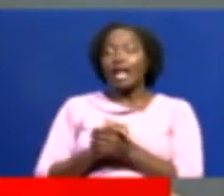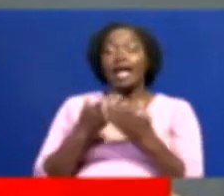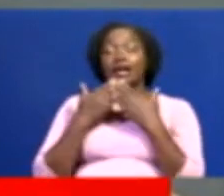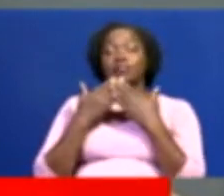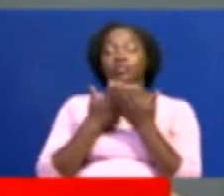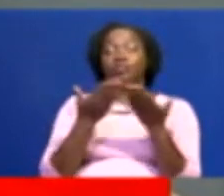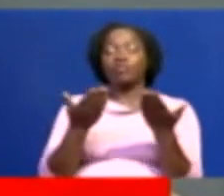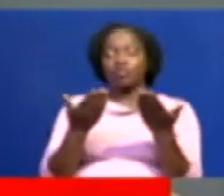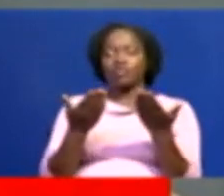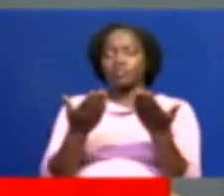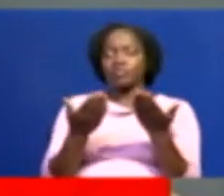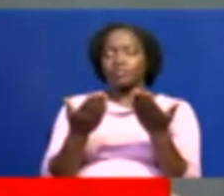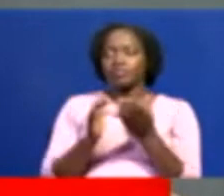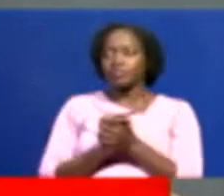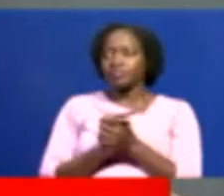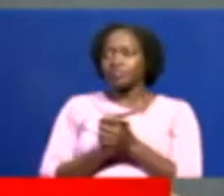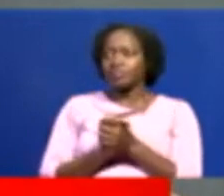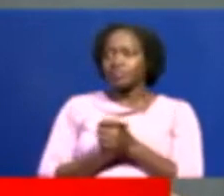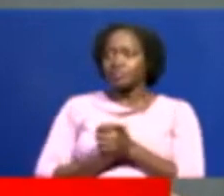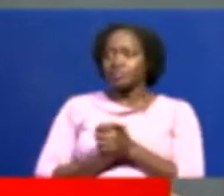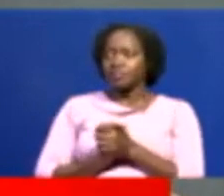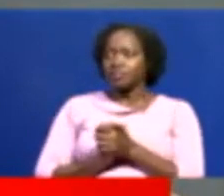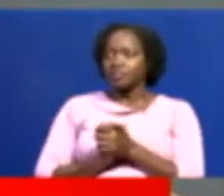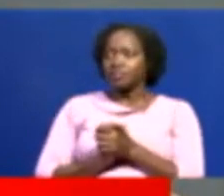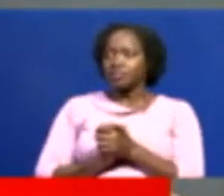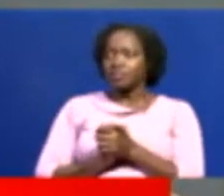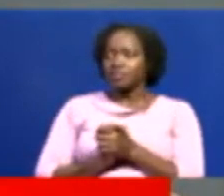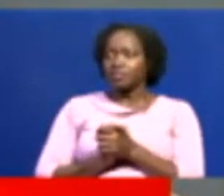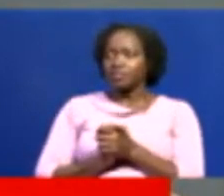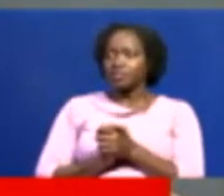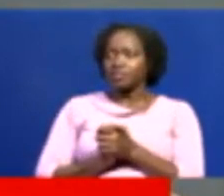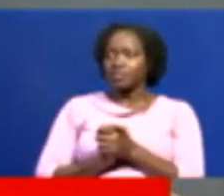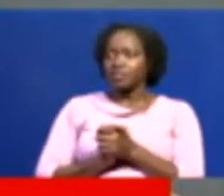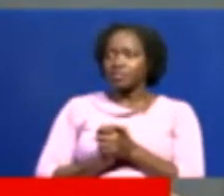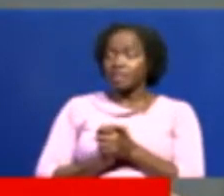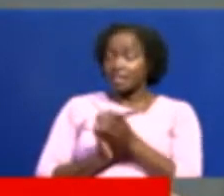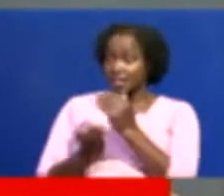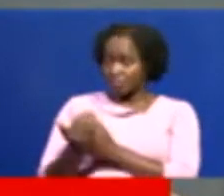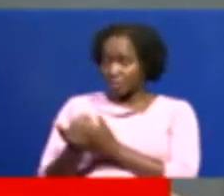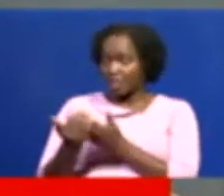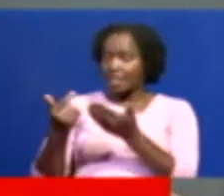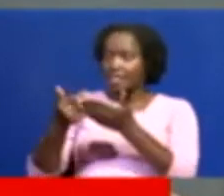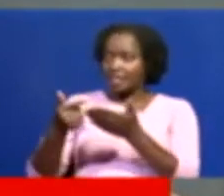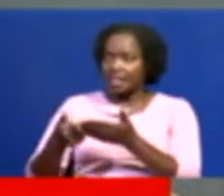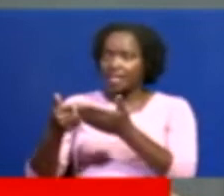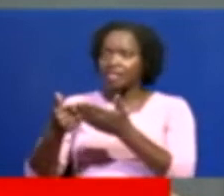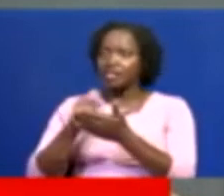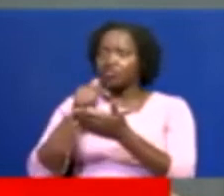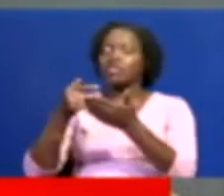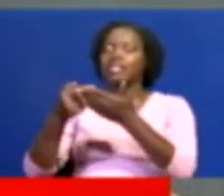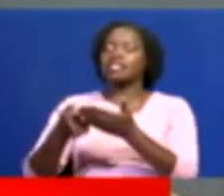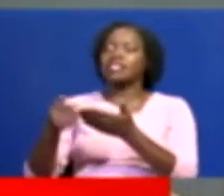appreciate. I think at this particular moment, dialogue is not a